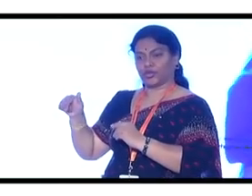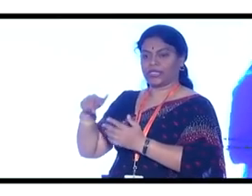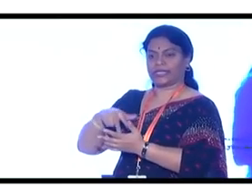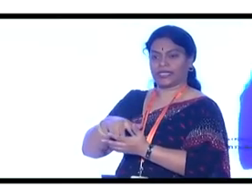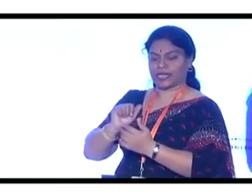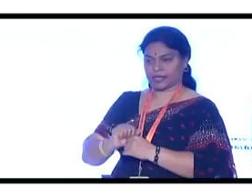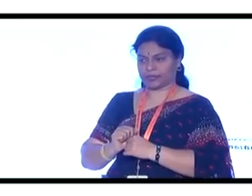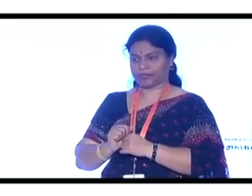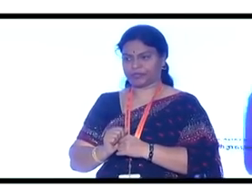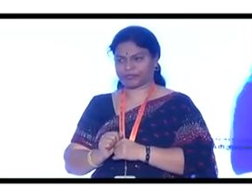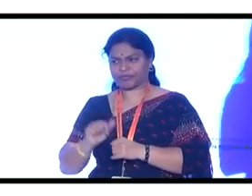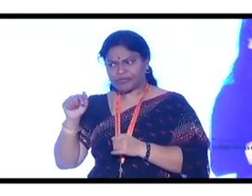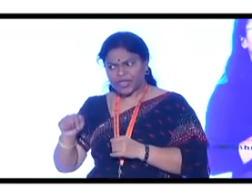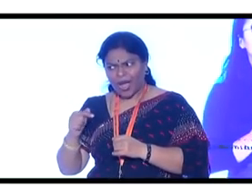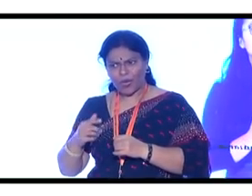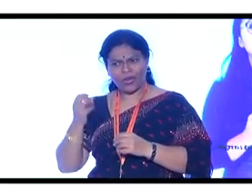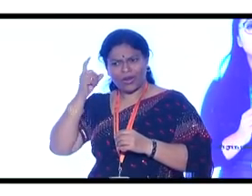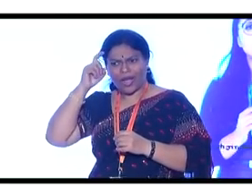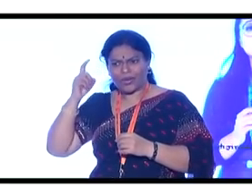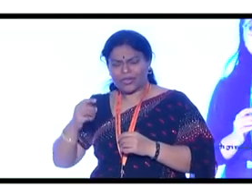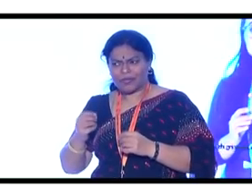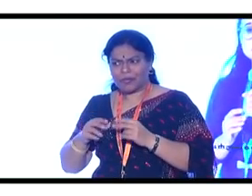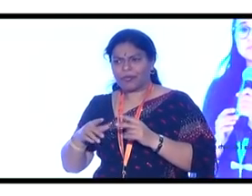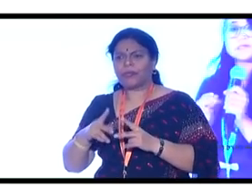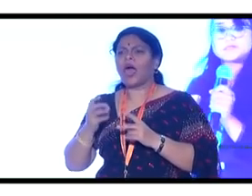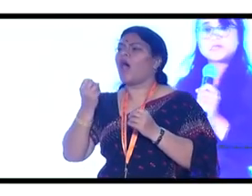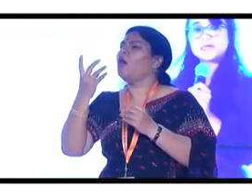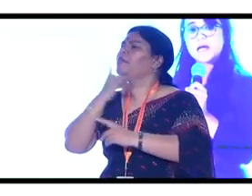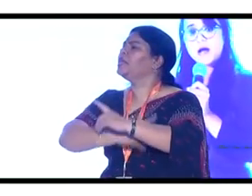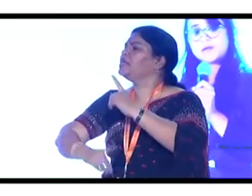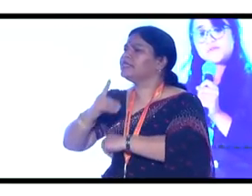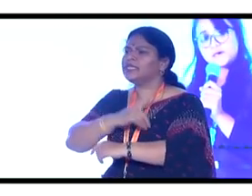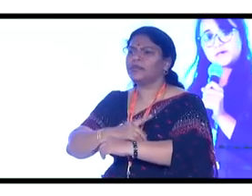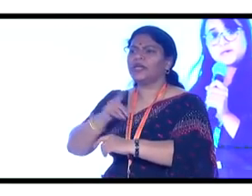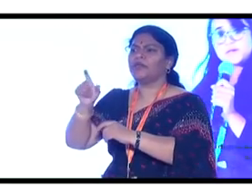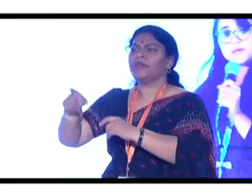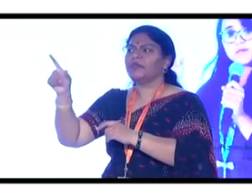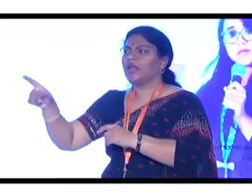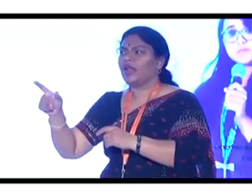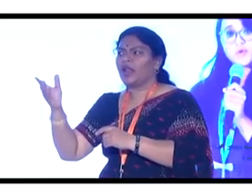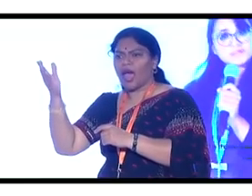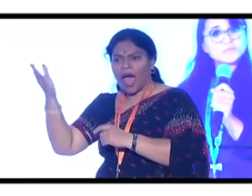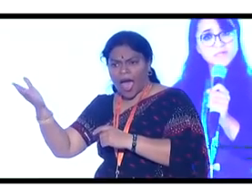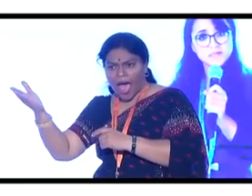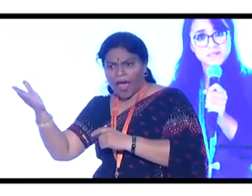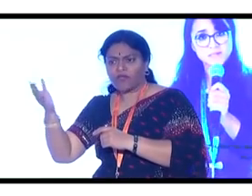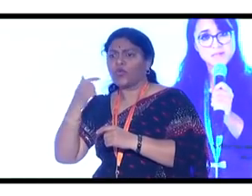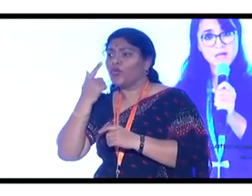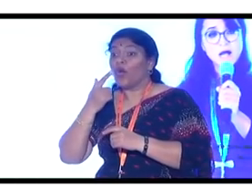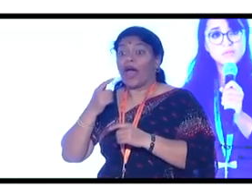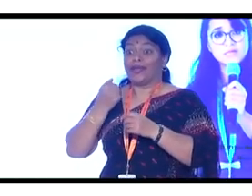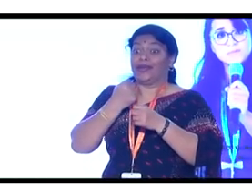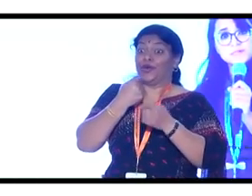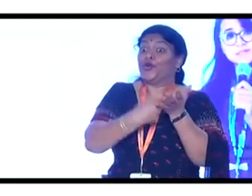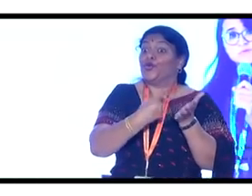Now, the question arises, how many of persons with disability are there in policy making?